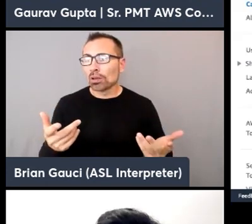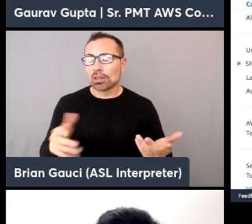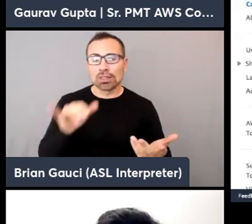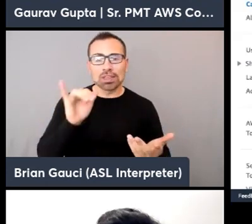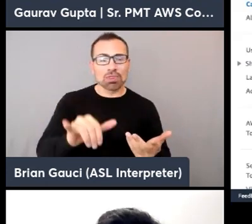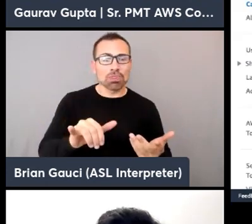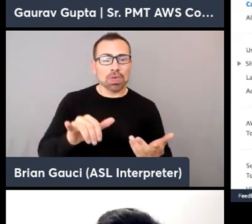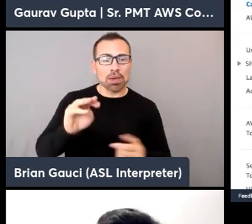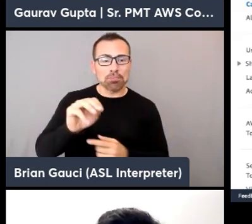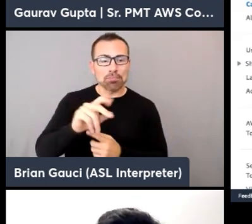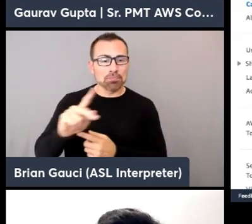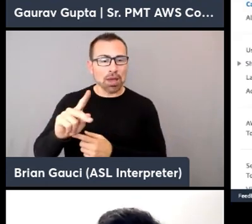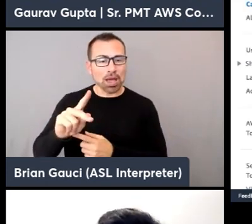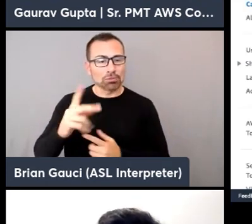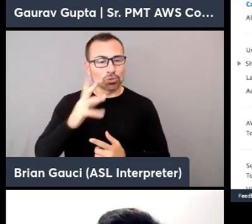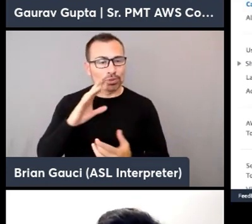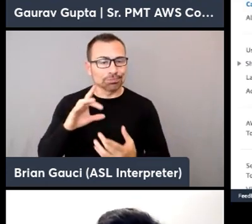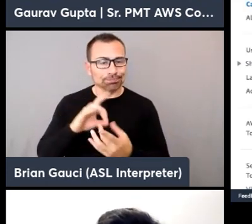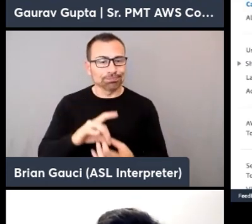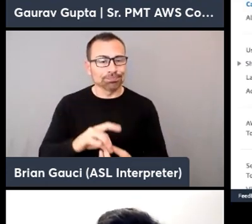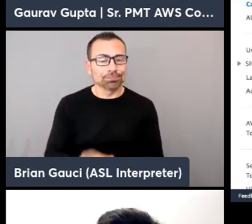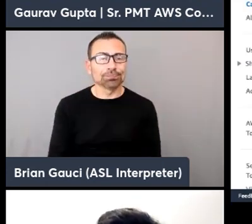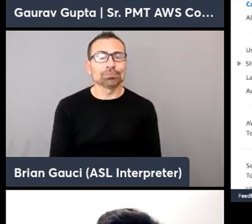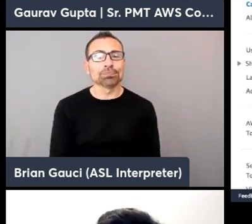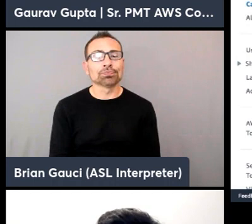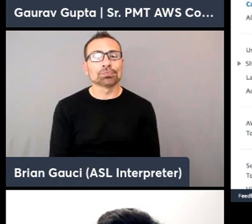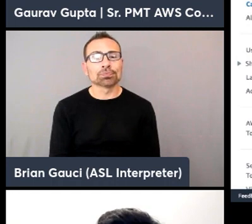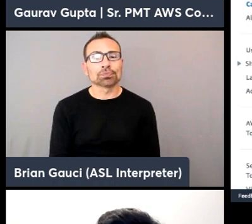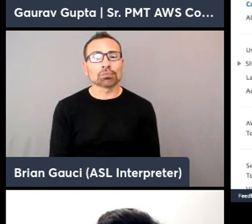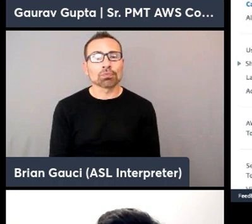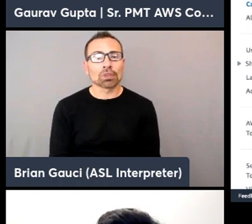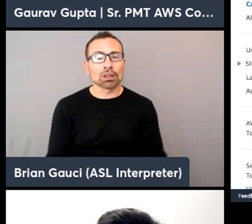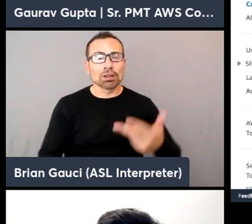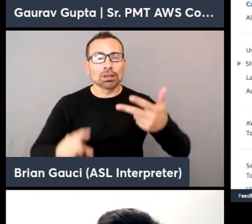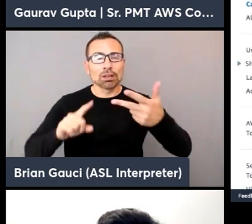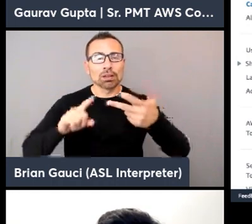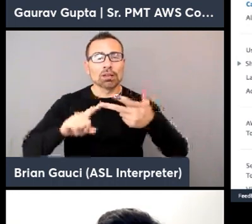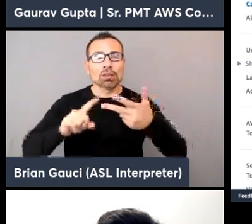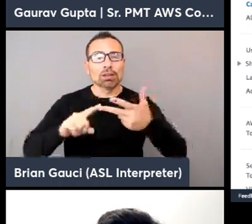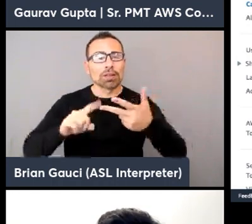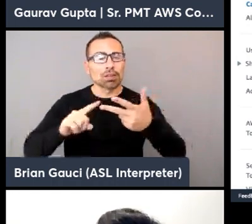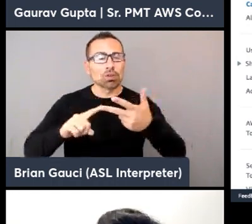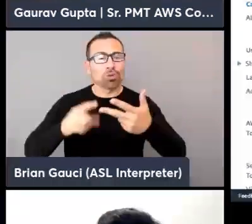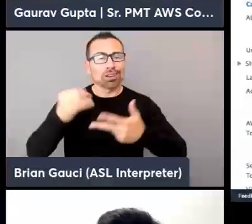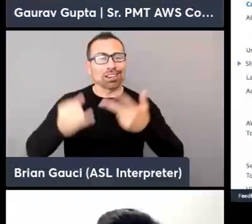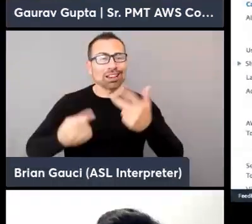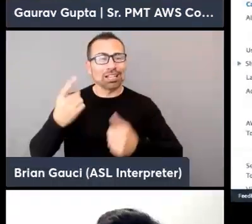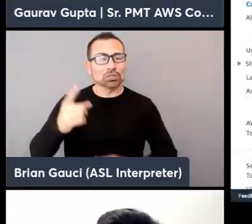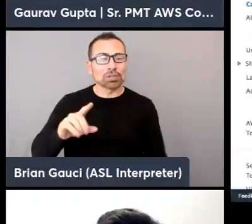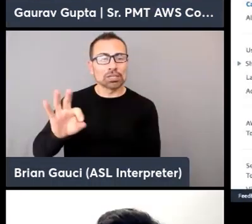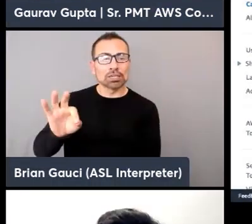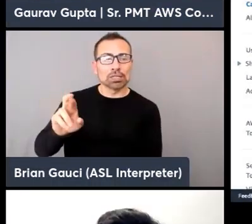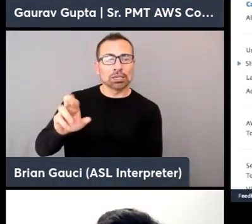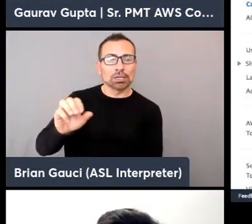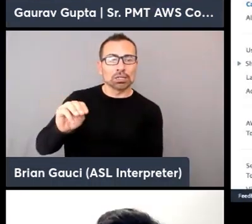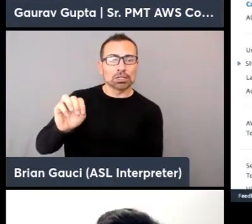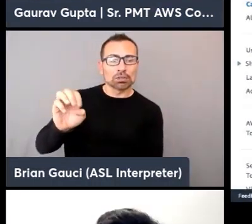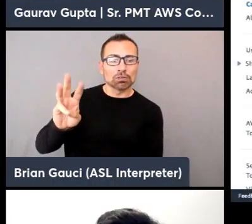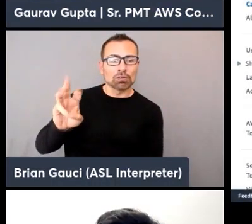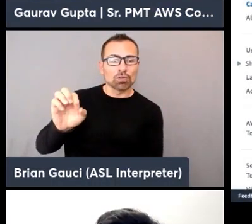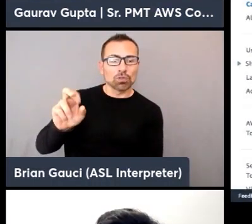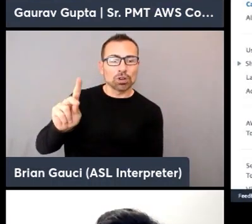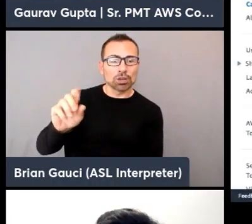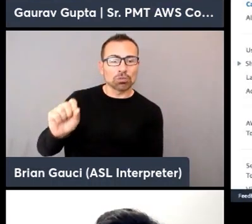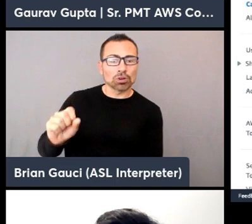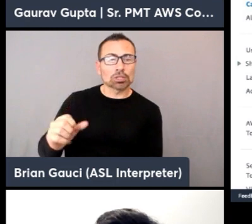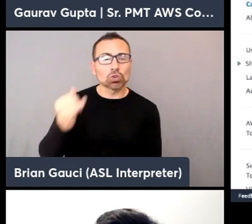specific AWS service, right? And then lastly, we already talked about, we have frameworks. If I click on, let's say, NIST